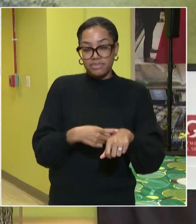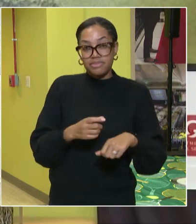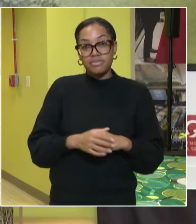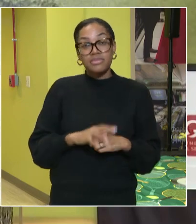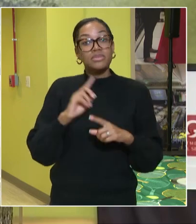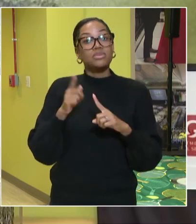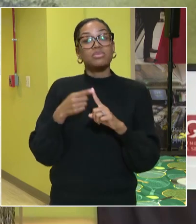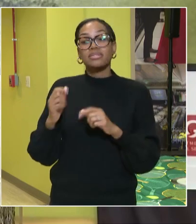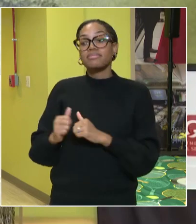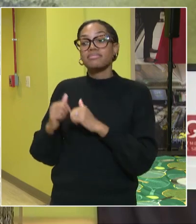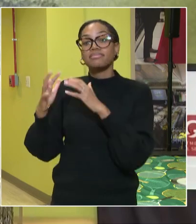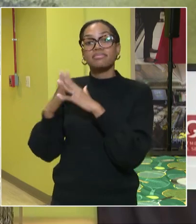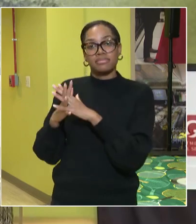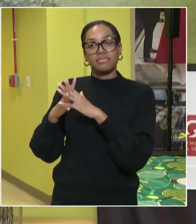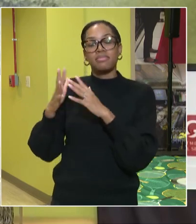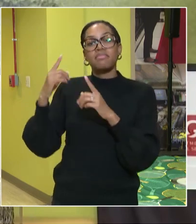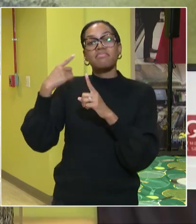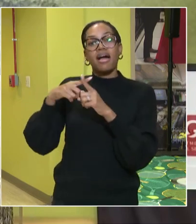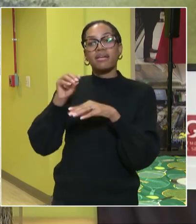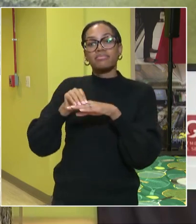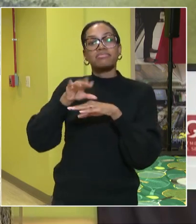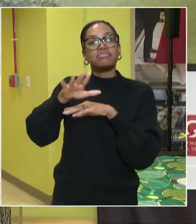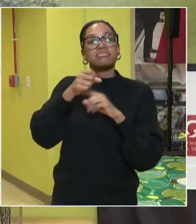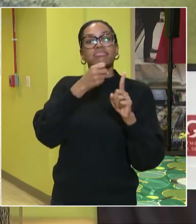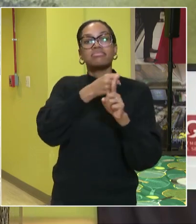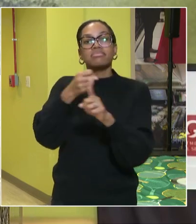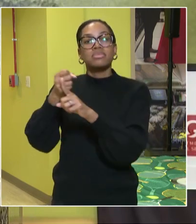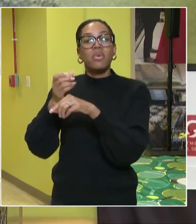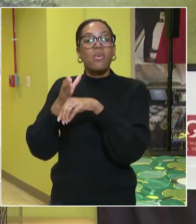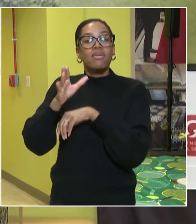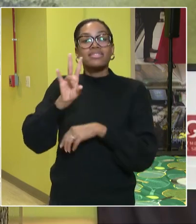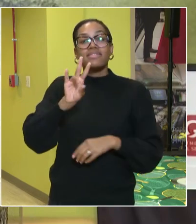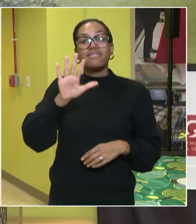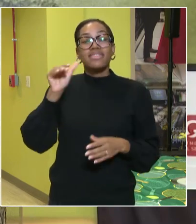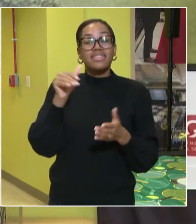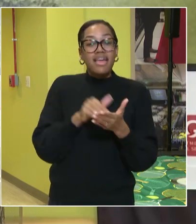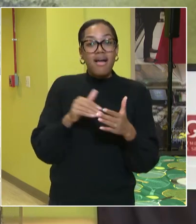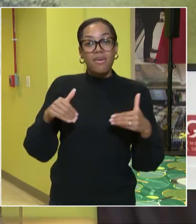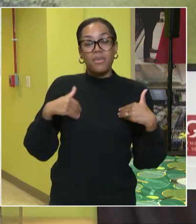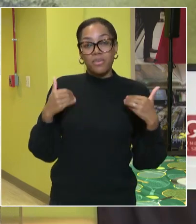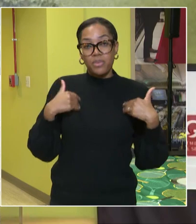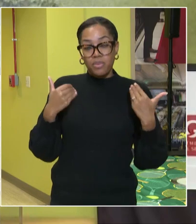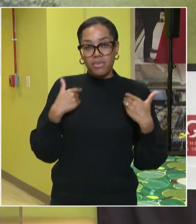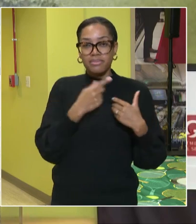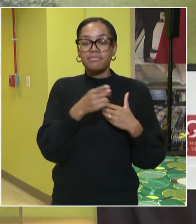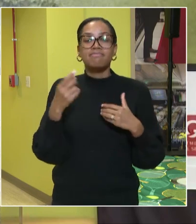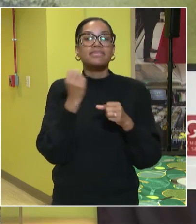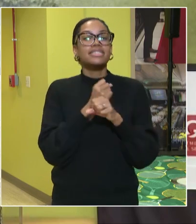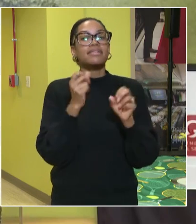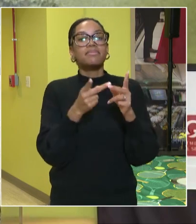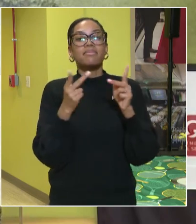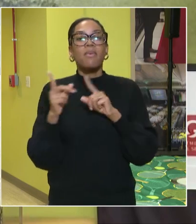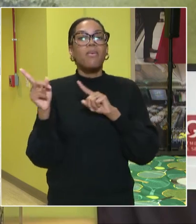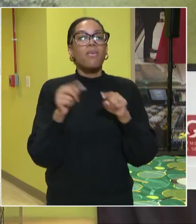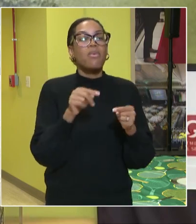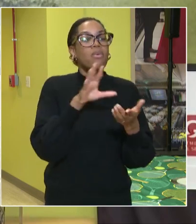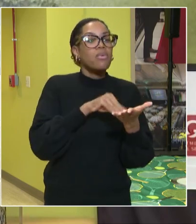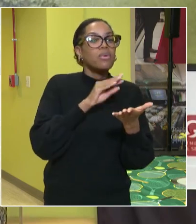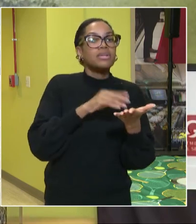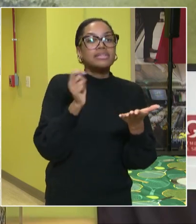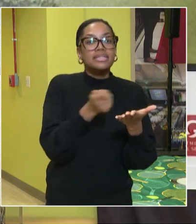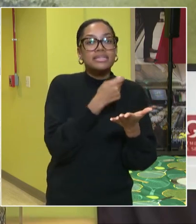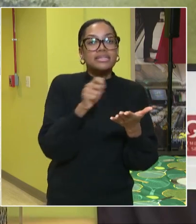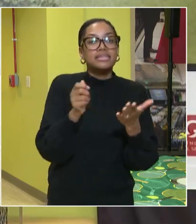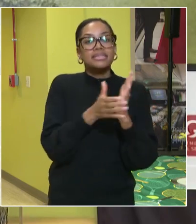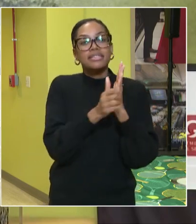it's positively impacted over 75,000 youth, creating a safe space to develop tennis skills, foster